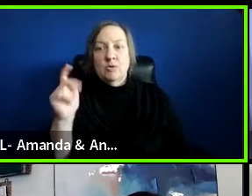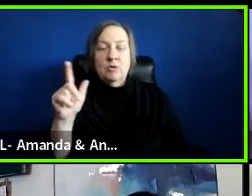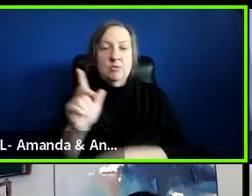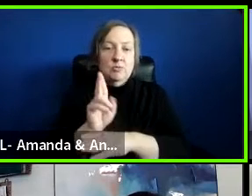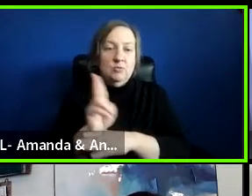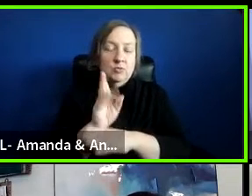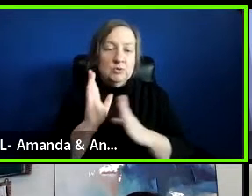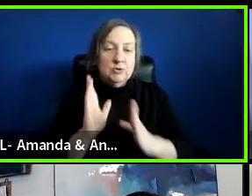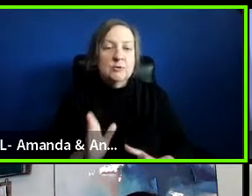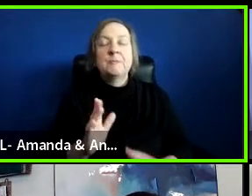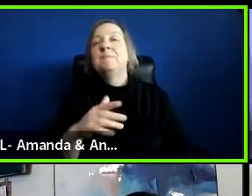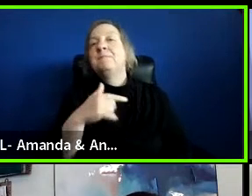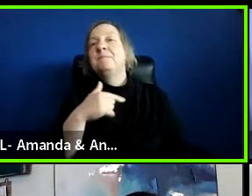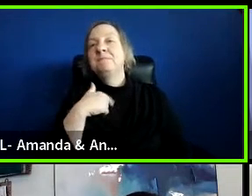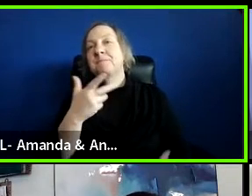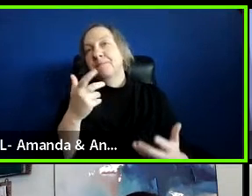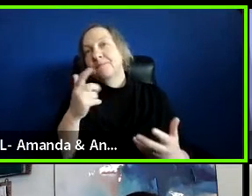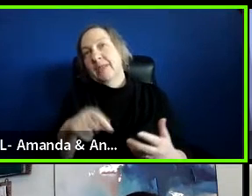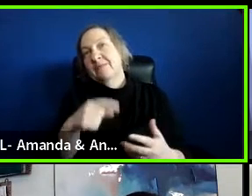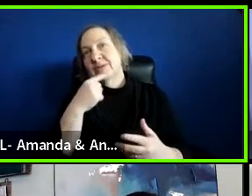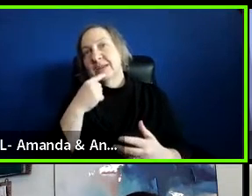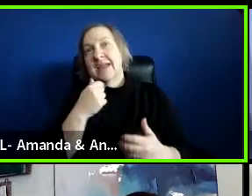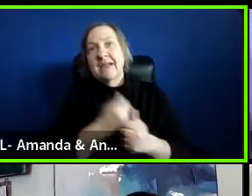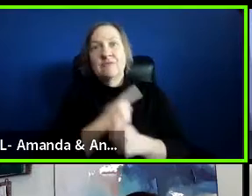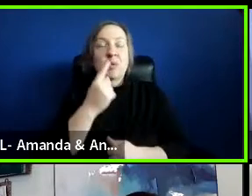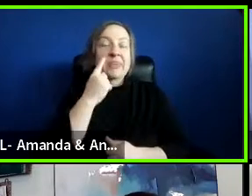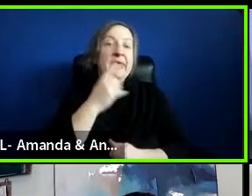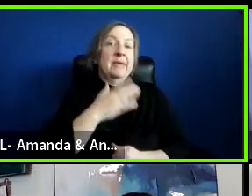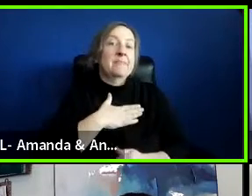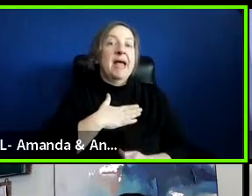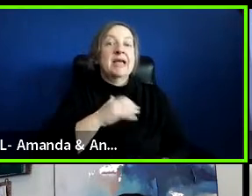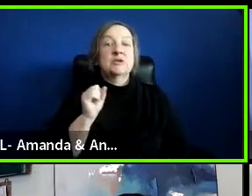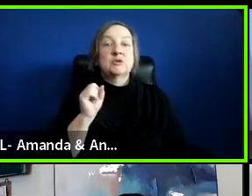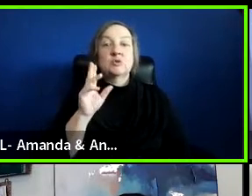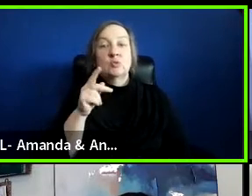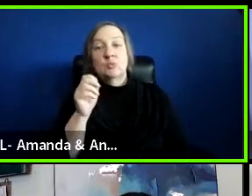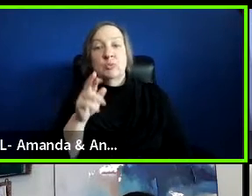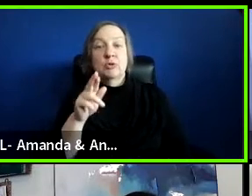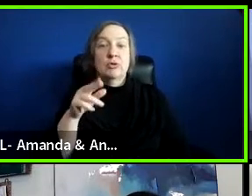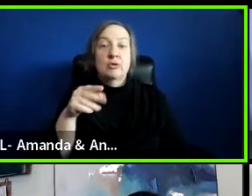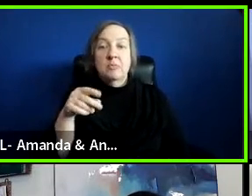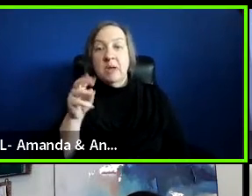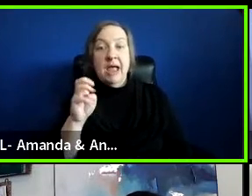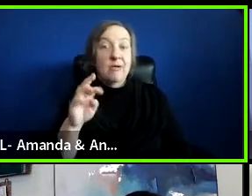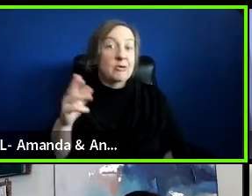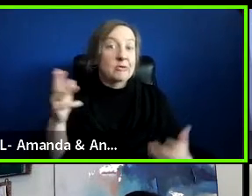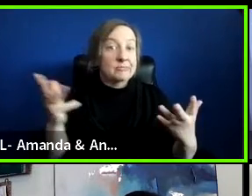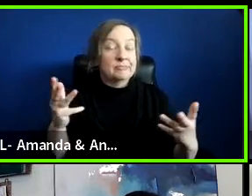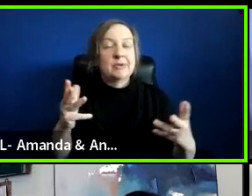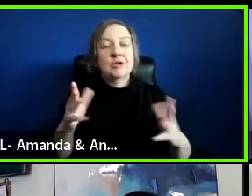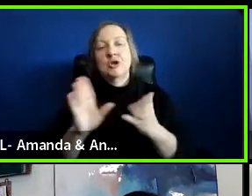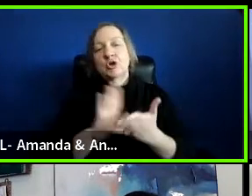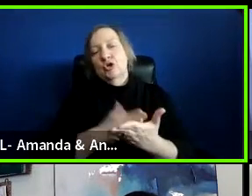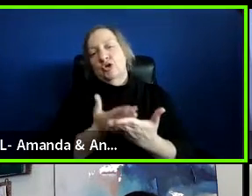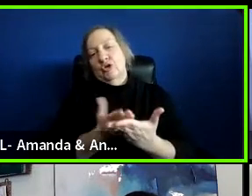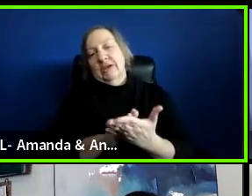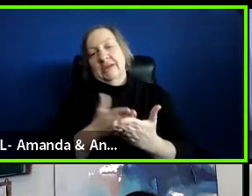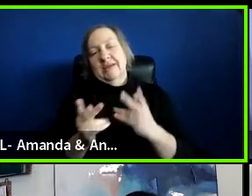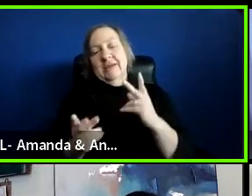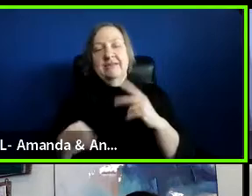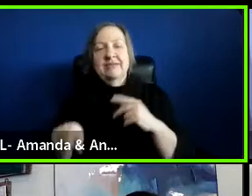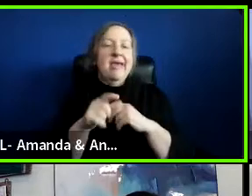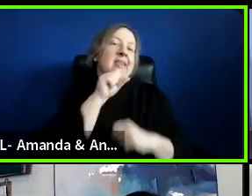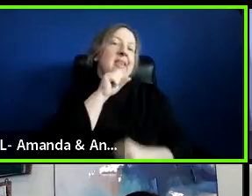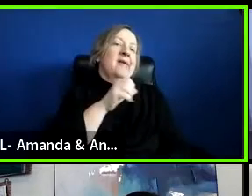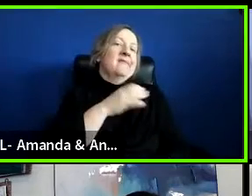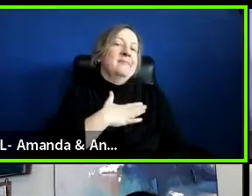say, at least I think everyone else would say my superpower is cooking. They all seem to love my food.